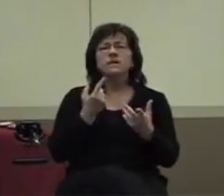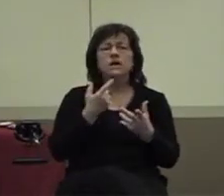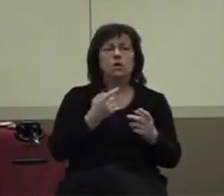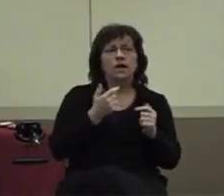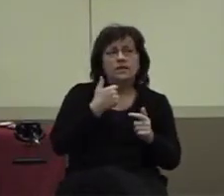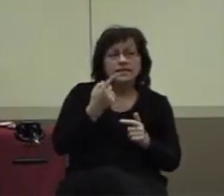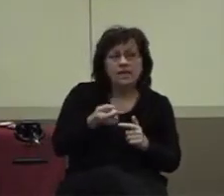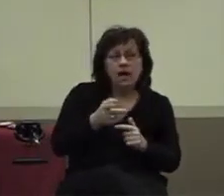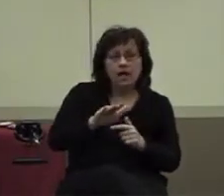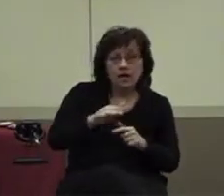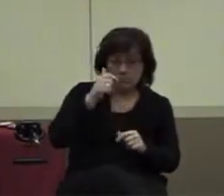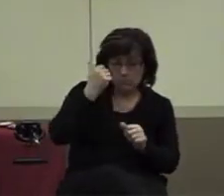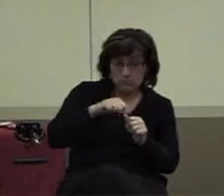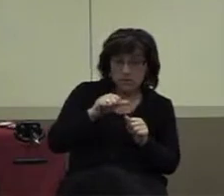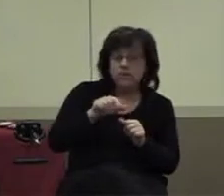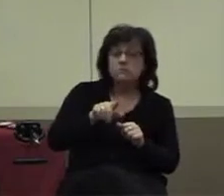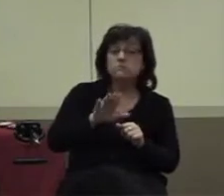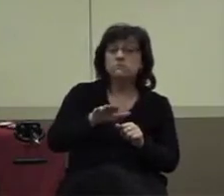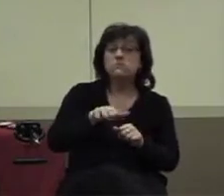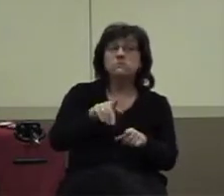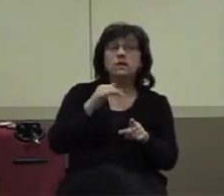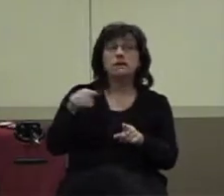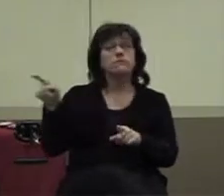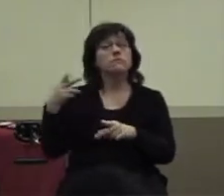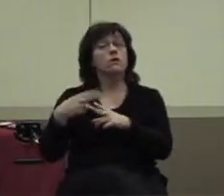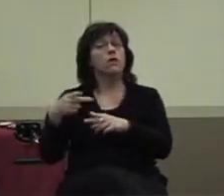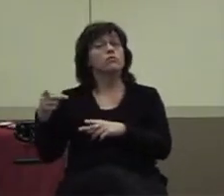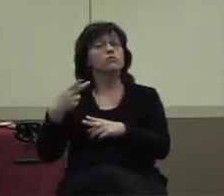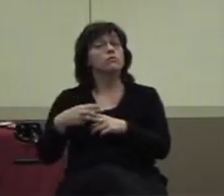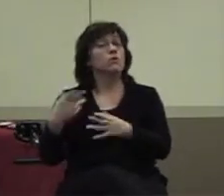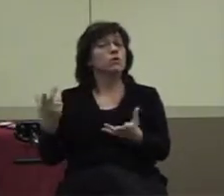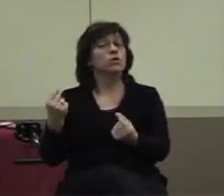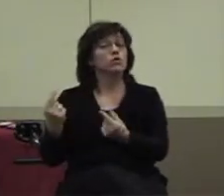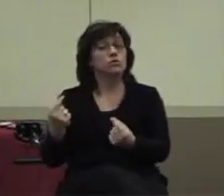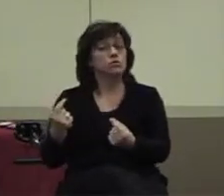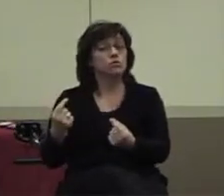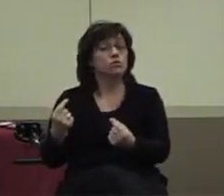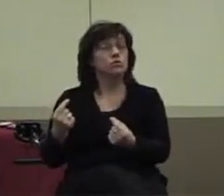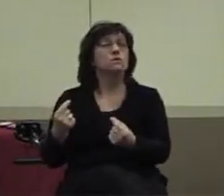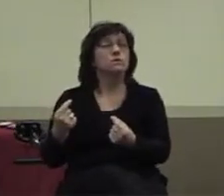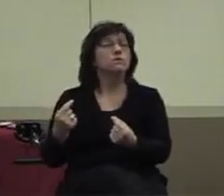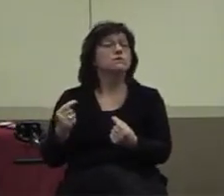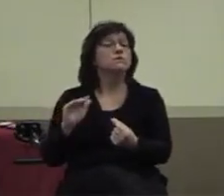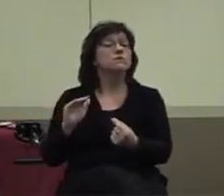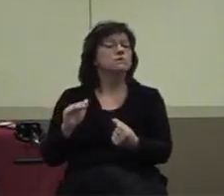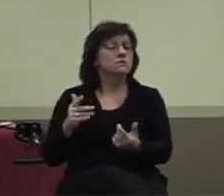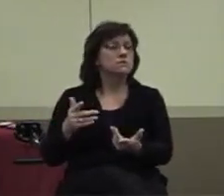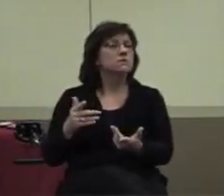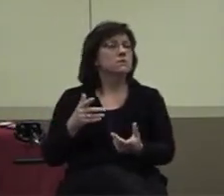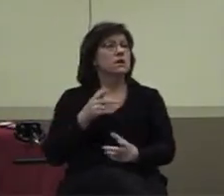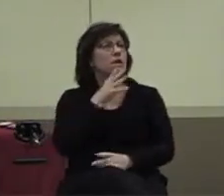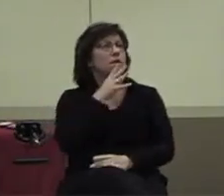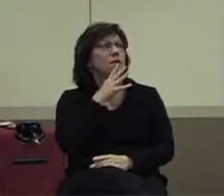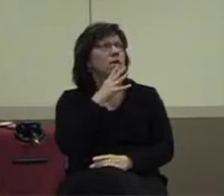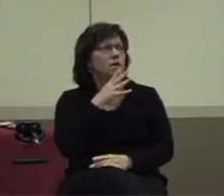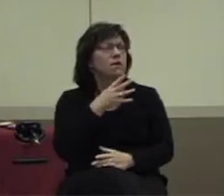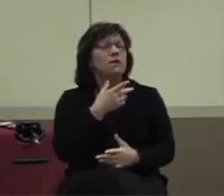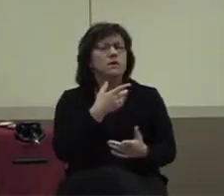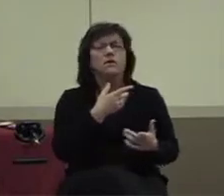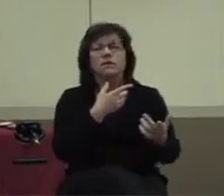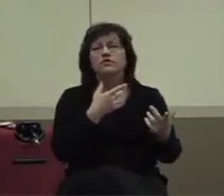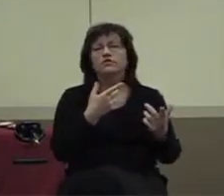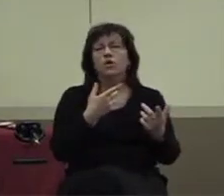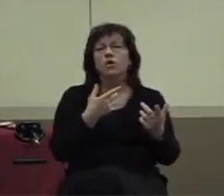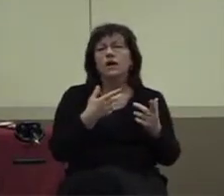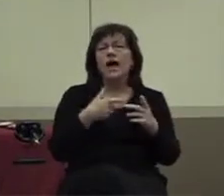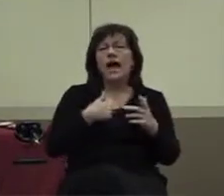them. Remember, if Michael calls you dodo head, what are you going to do? And just get that verbal feedback from them. But I have found that if